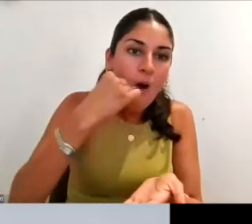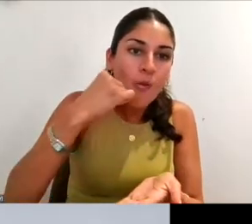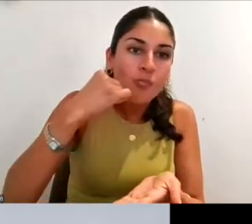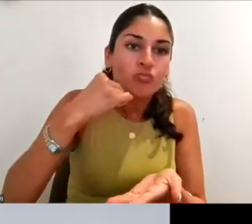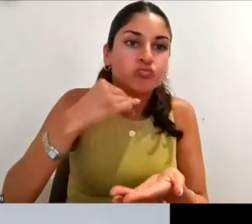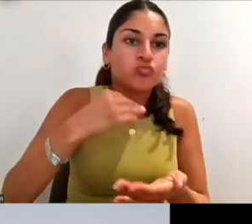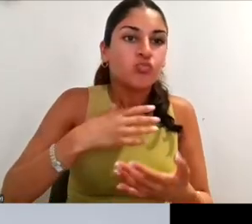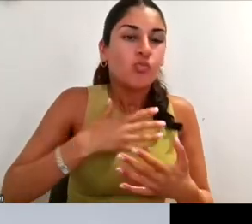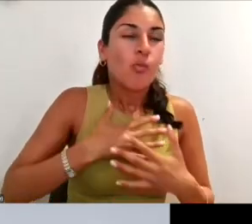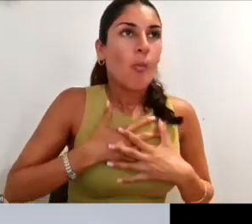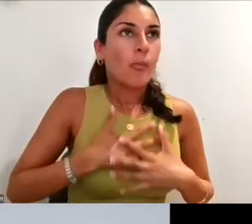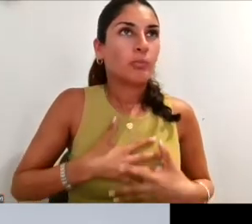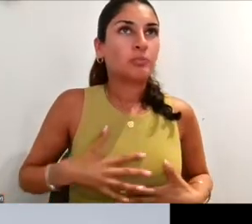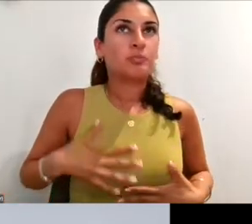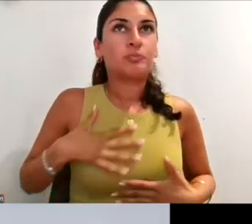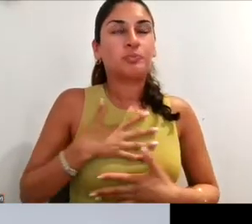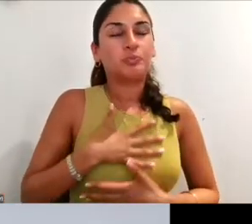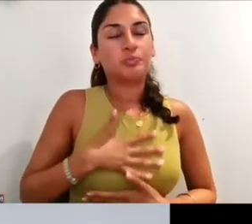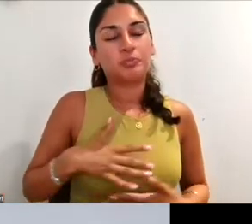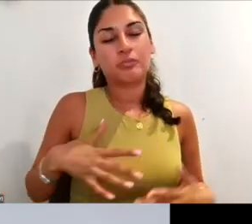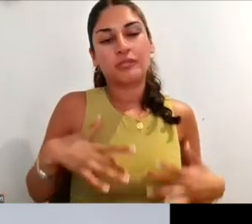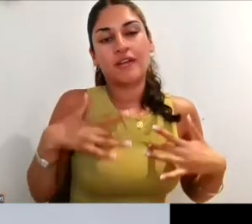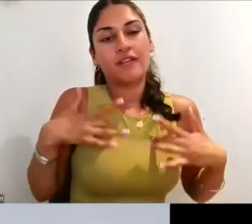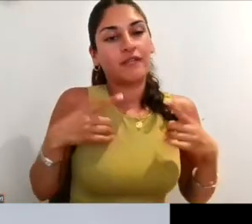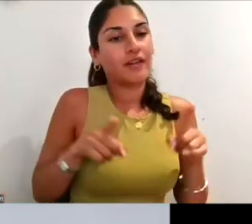say, welcome home.